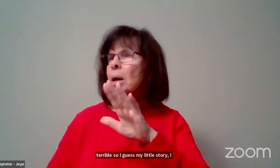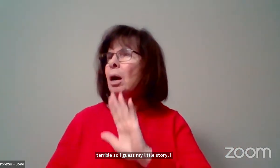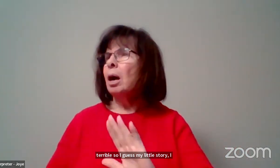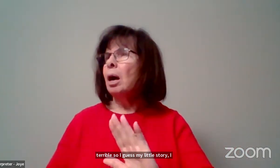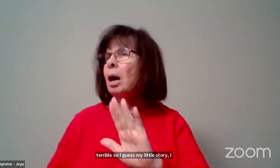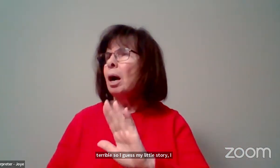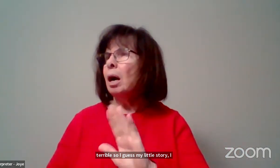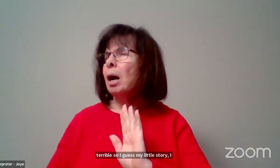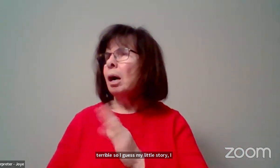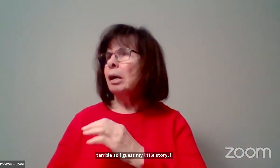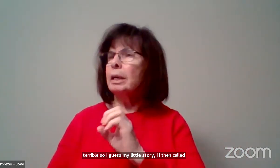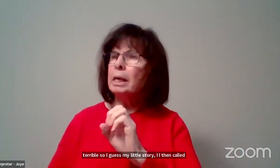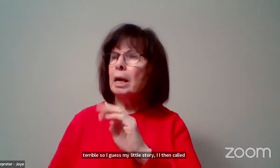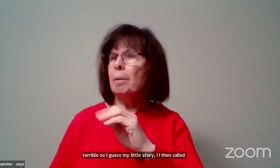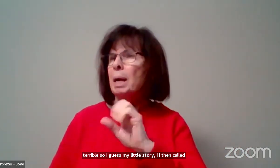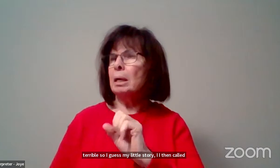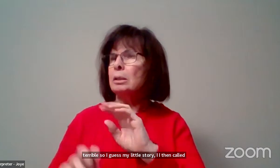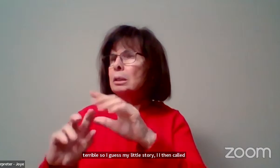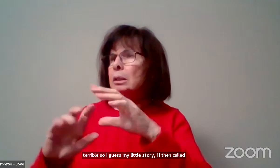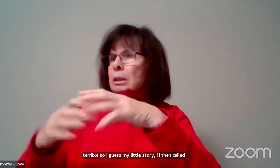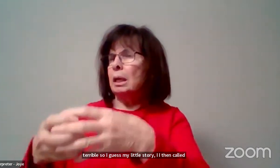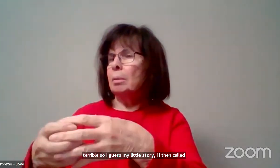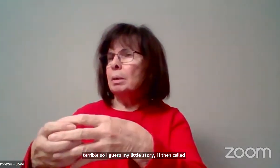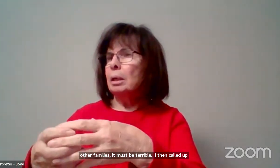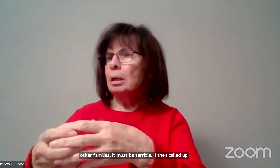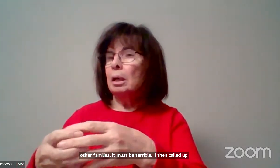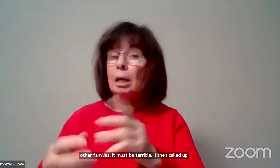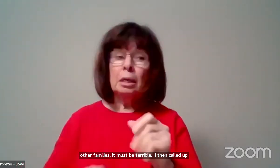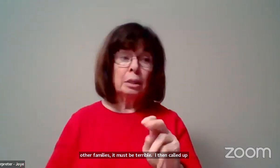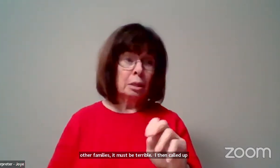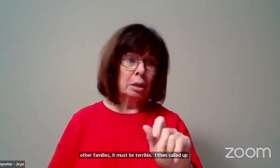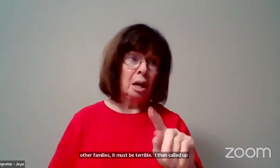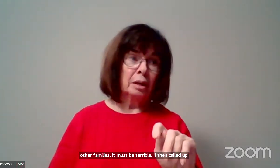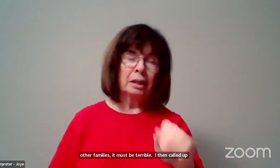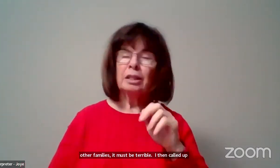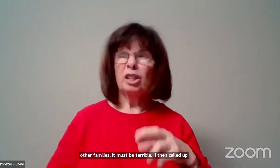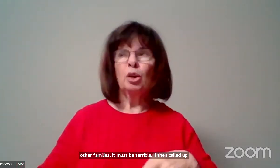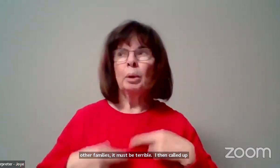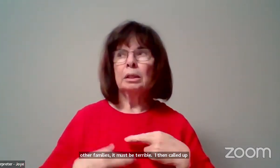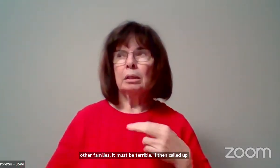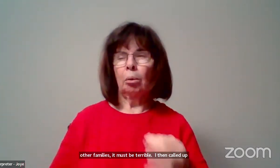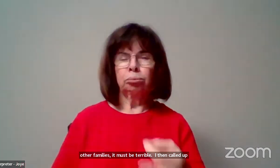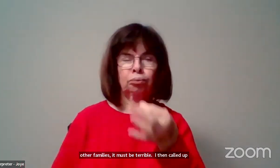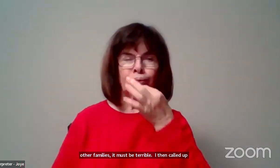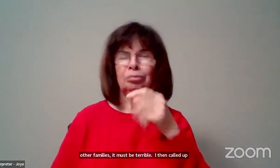EMS team, or Donata, of course, is our resident expert on